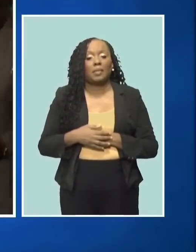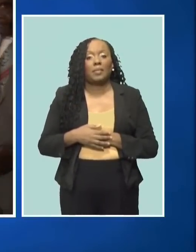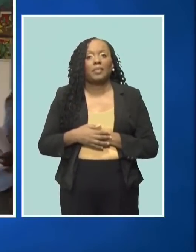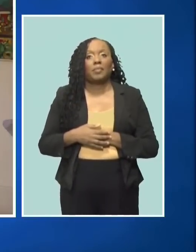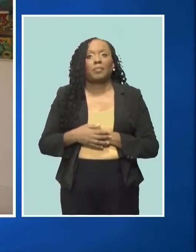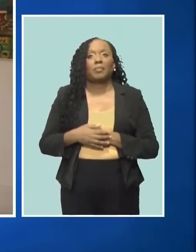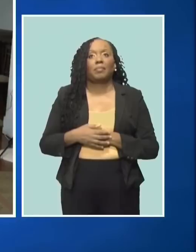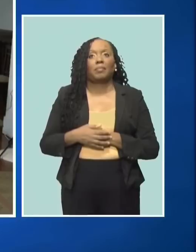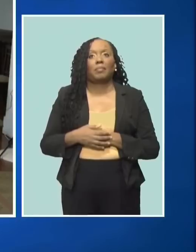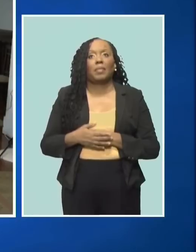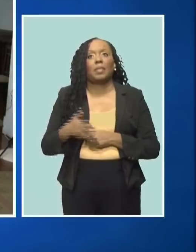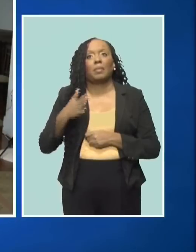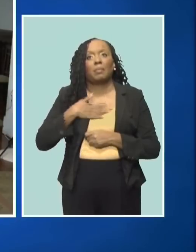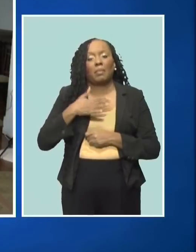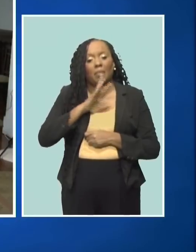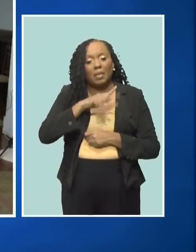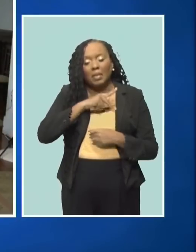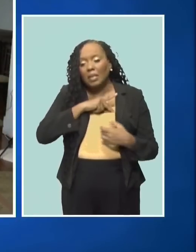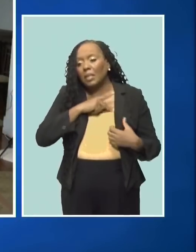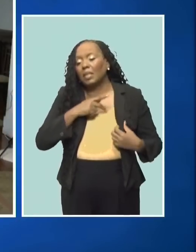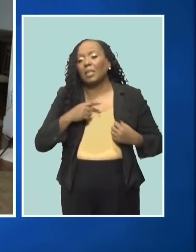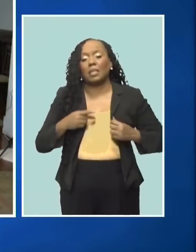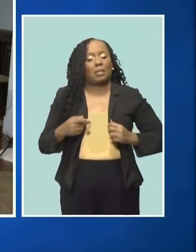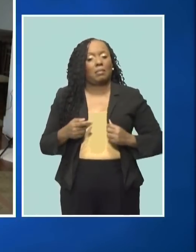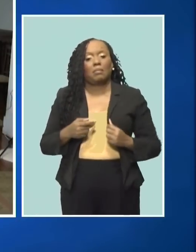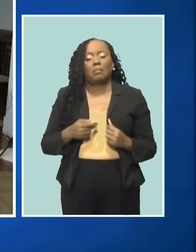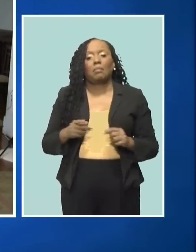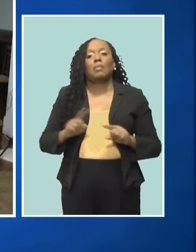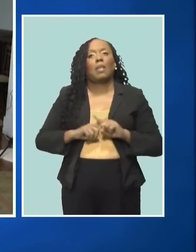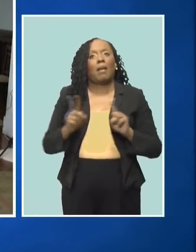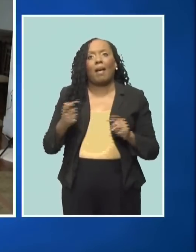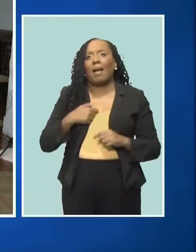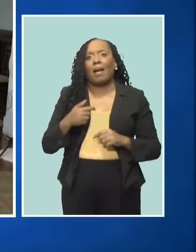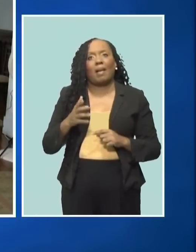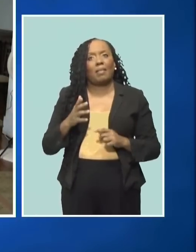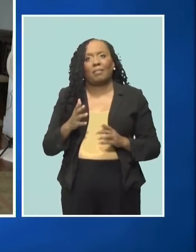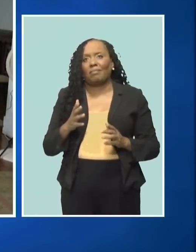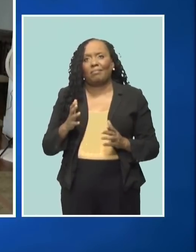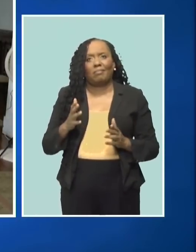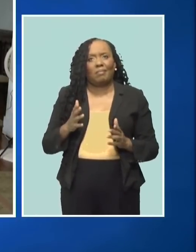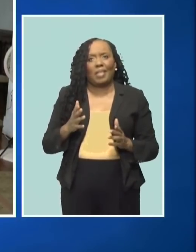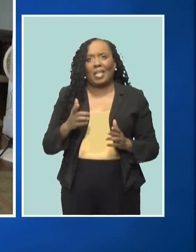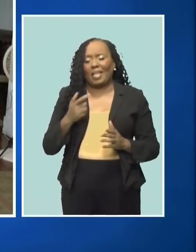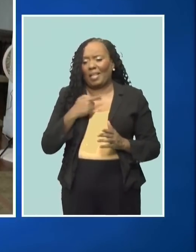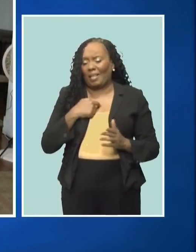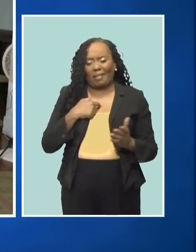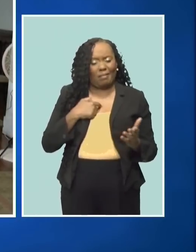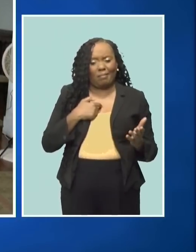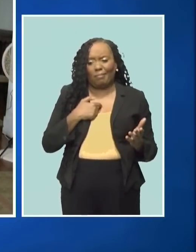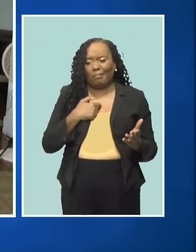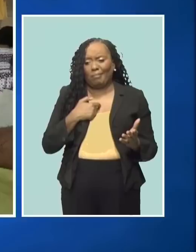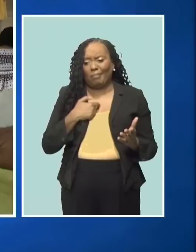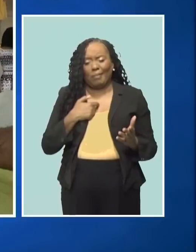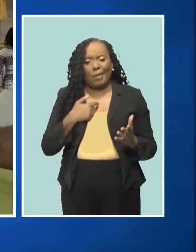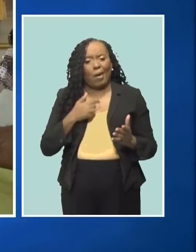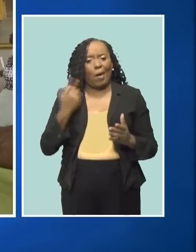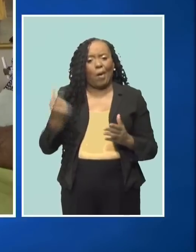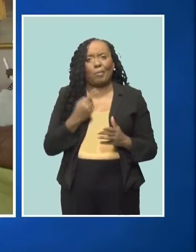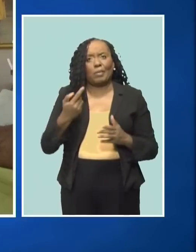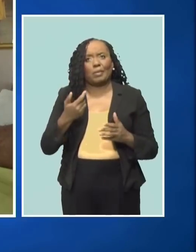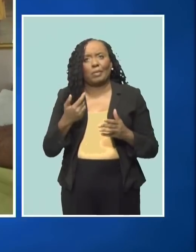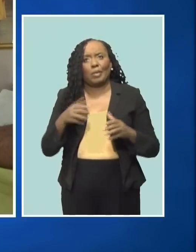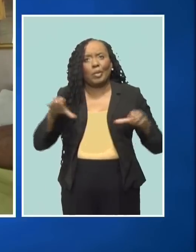that is not my personality, and you can be assured that I would never be counted in one of those persons who would do something like that.